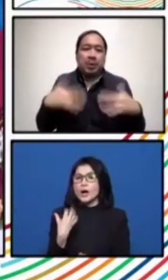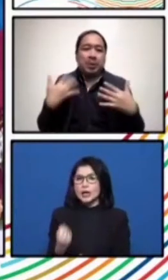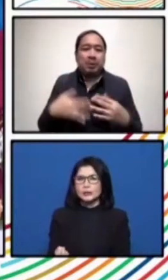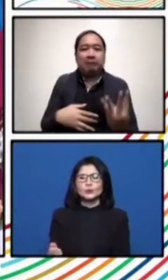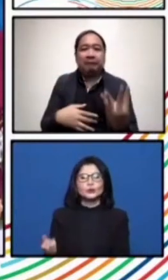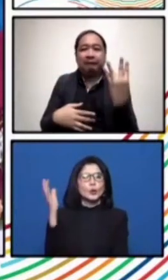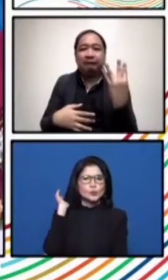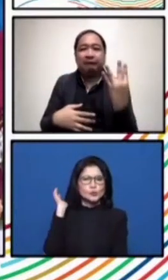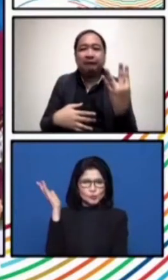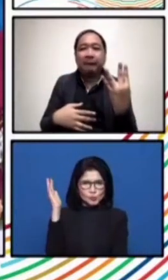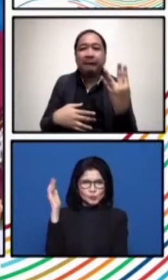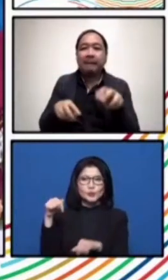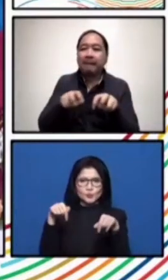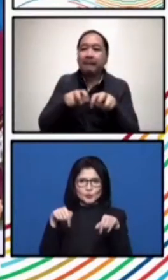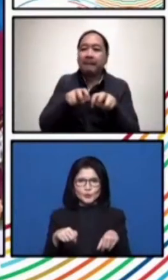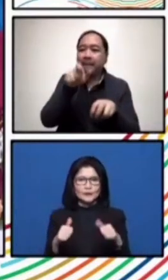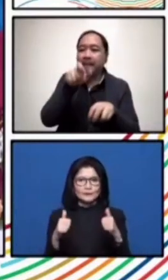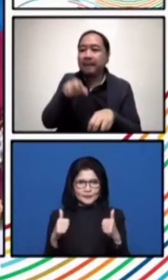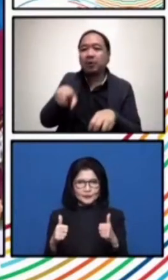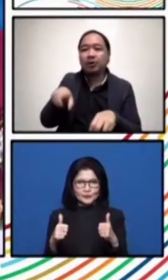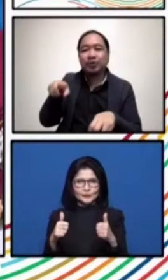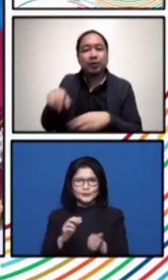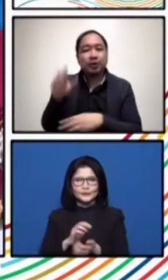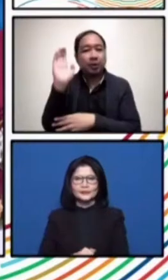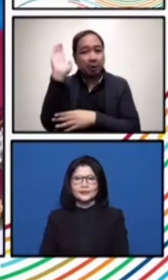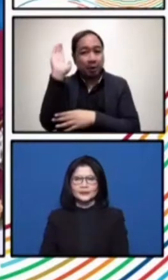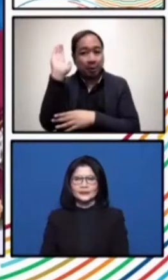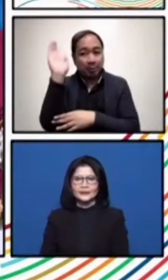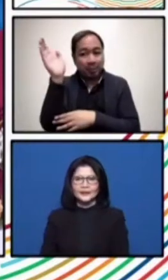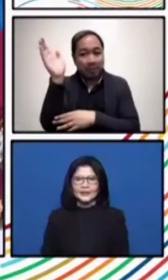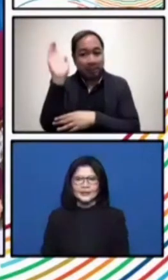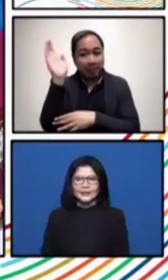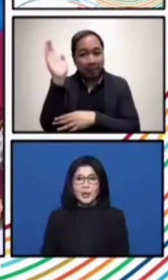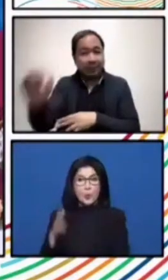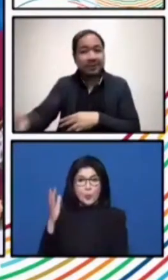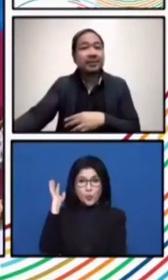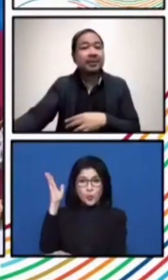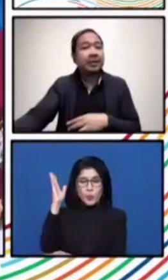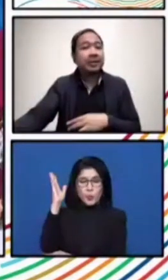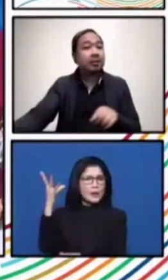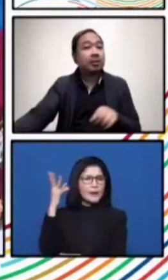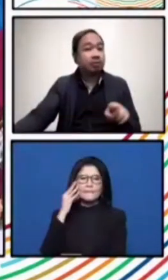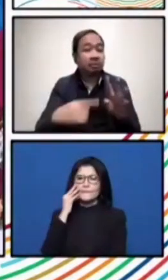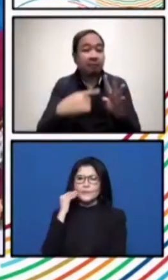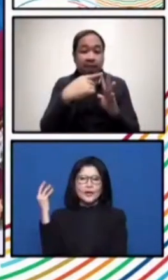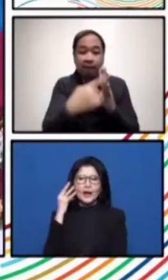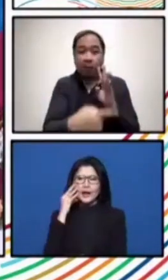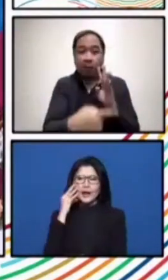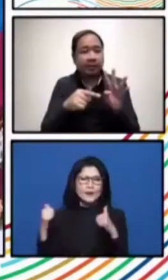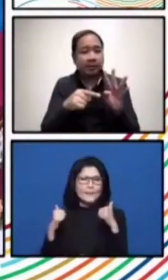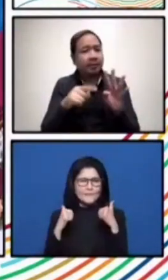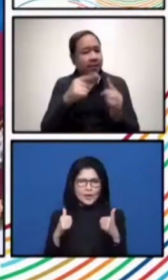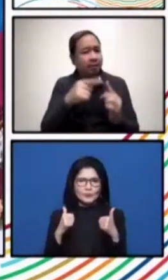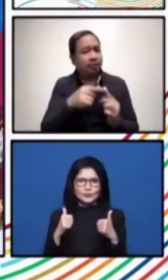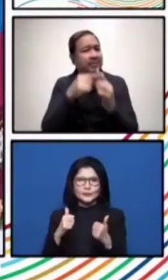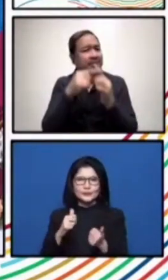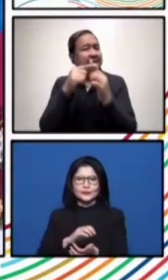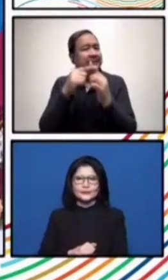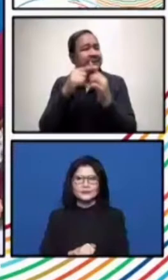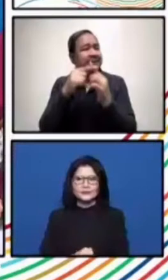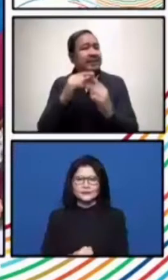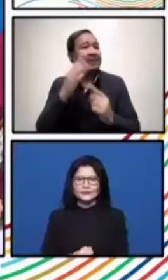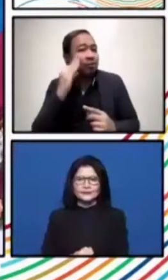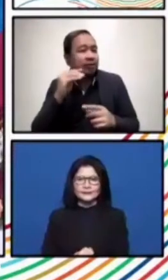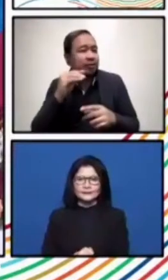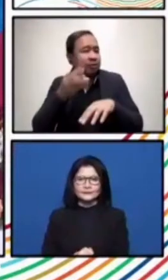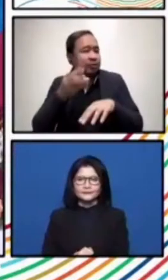uh who is a finalist has a unique experience and perspective develop partnership